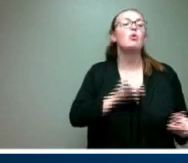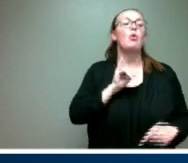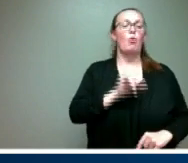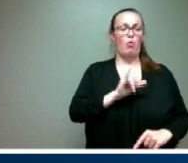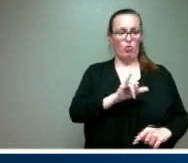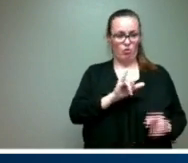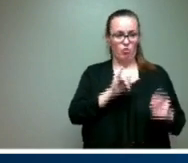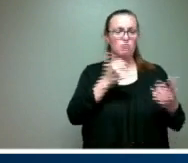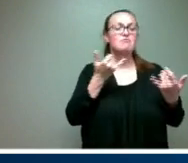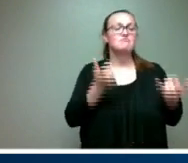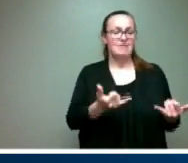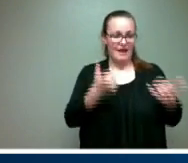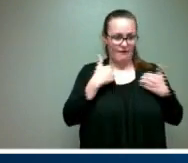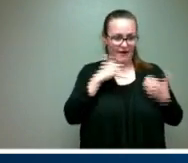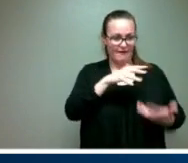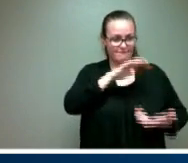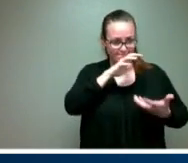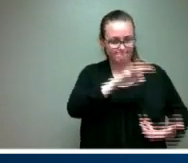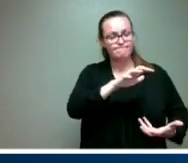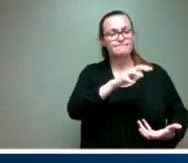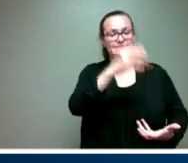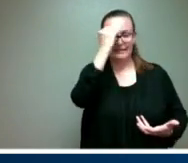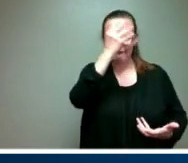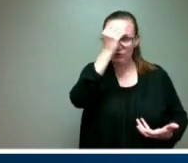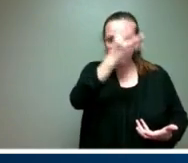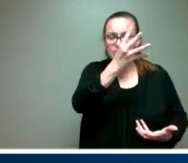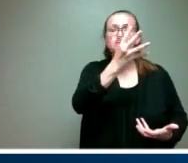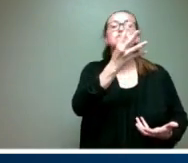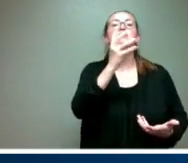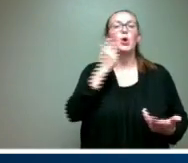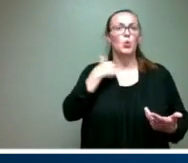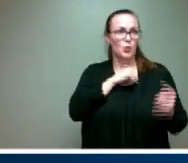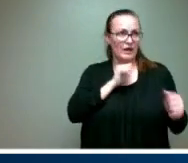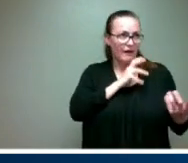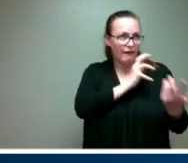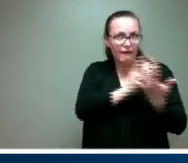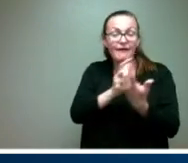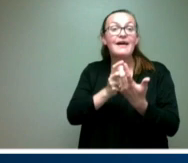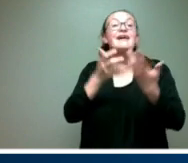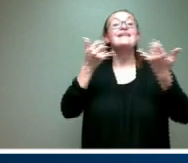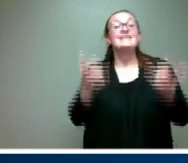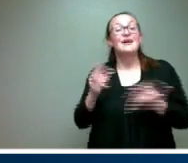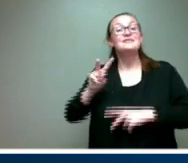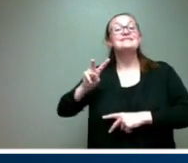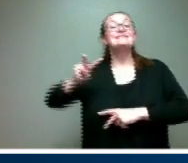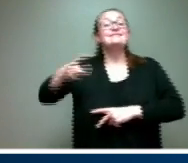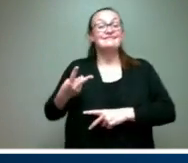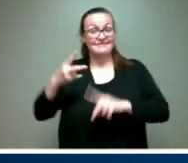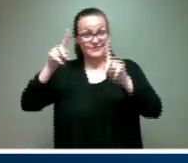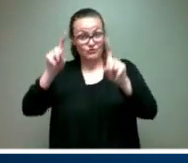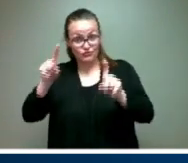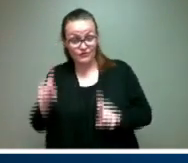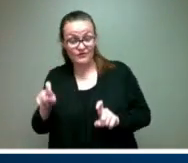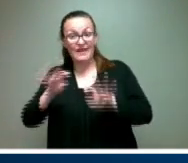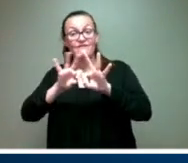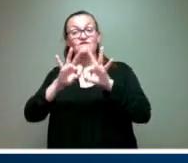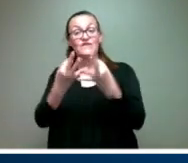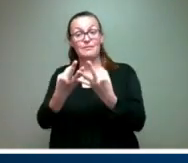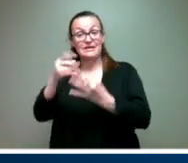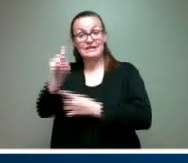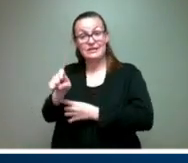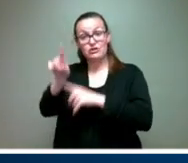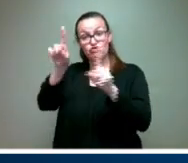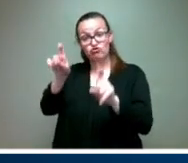resources towards the parents' needs. So we have updated that. Now we're family needs survey